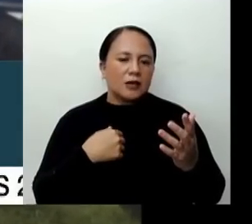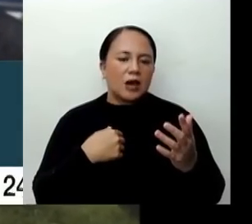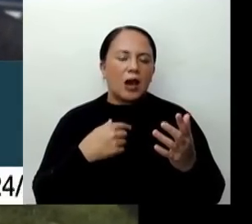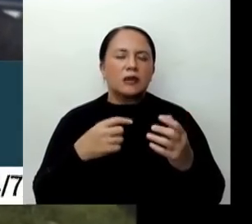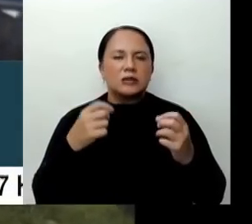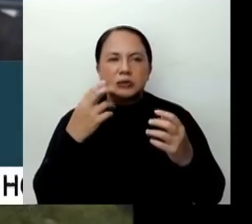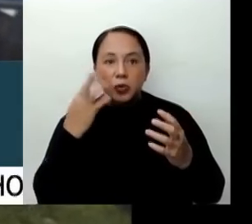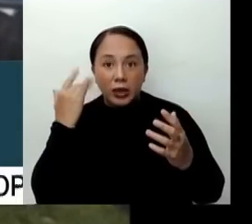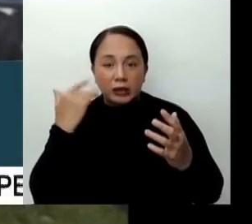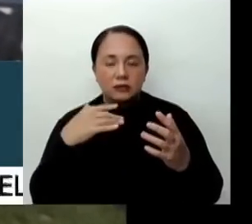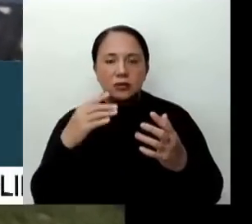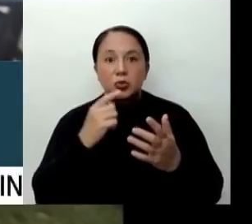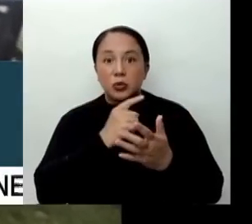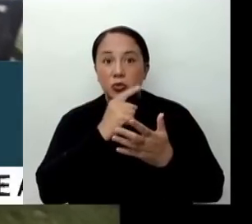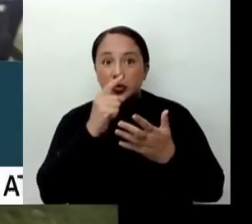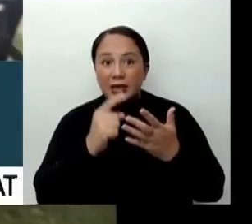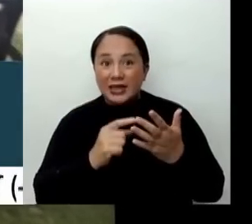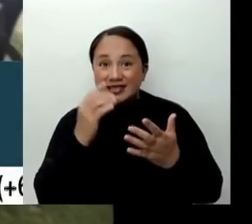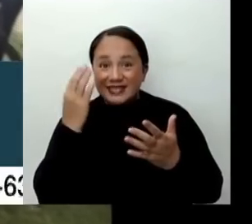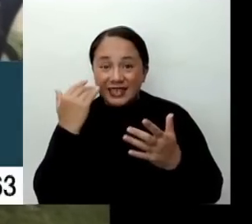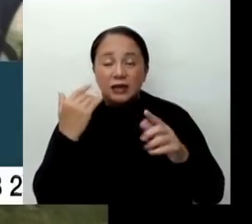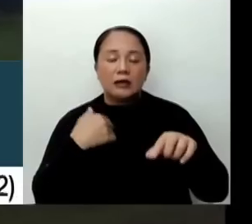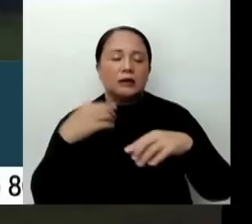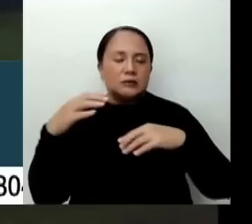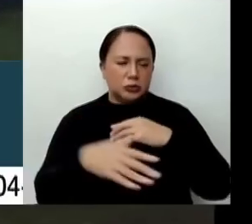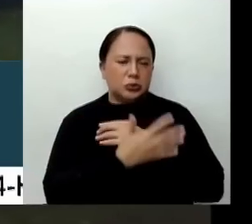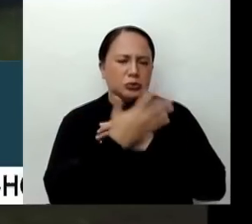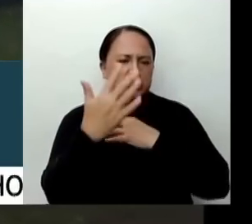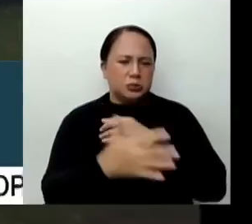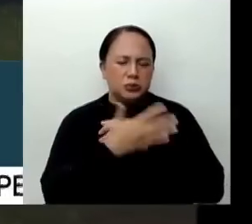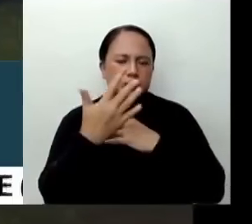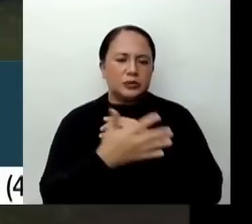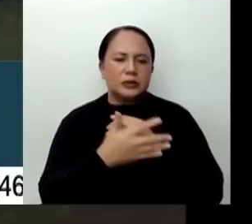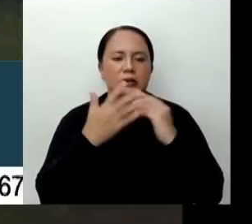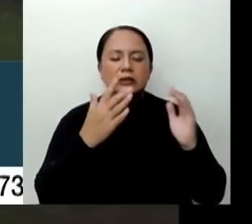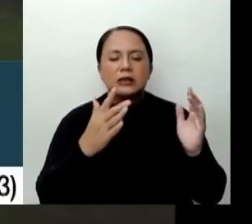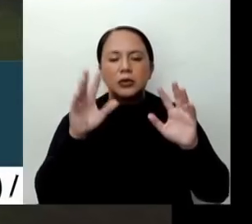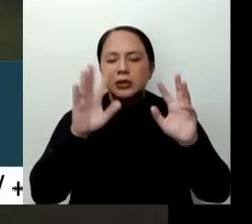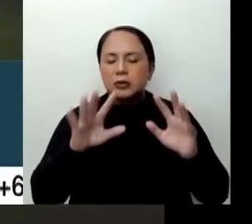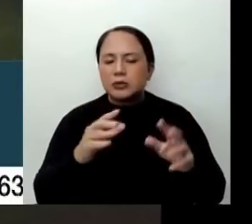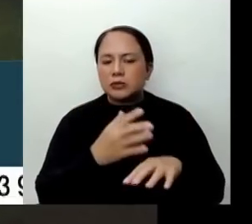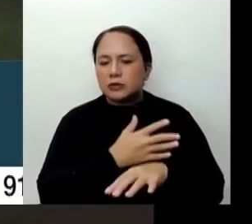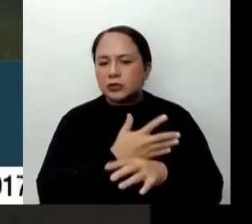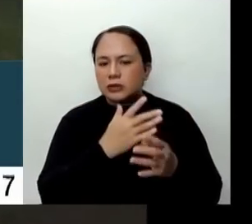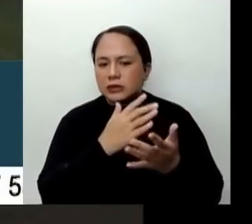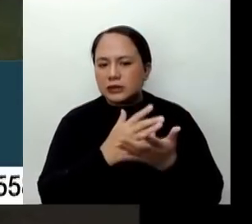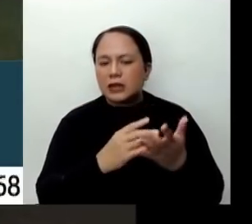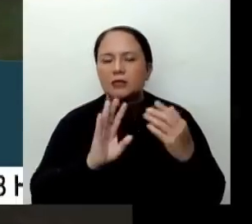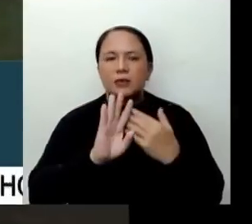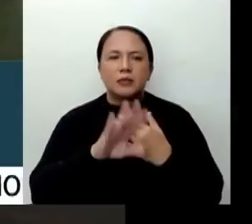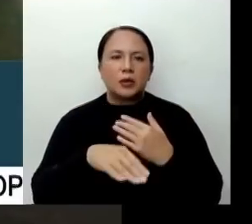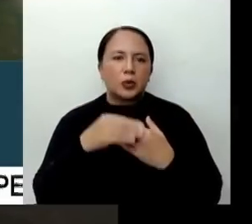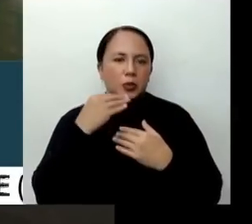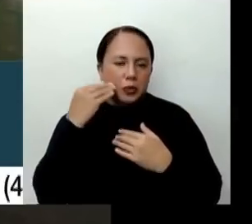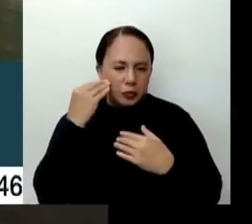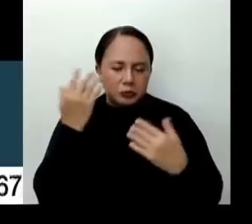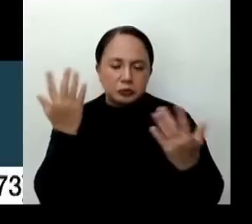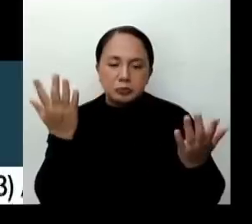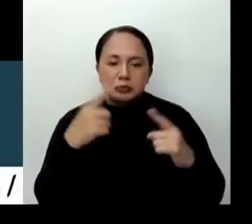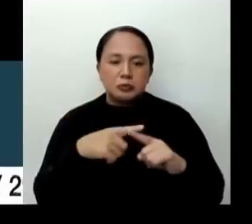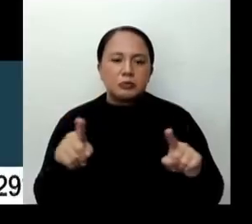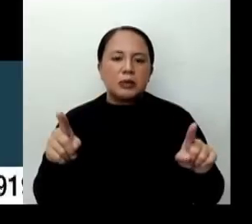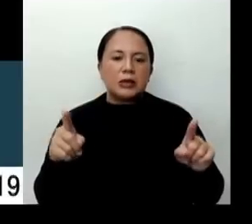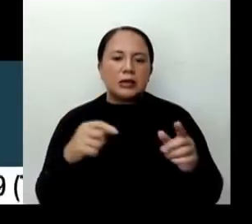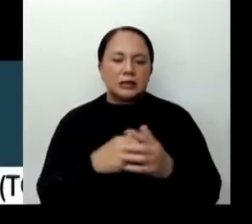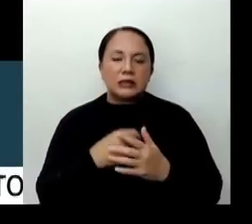the weekend. The weather in Cebu is expected to be fair today, and some of the evacuees will be sent home as we speak. However, Mayor Solante